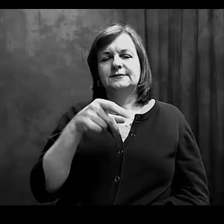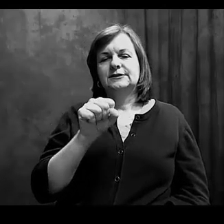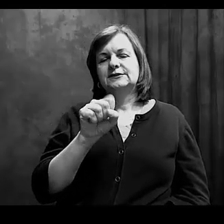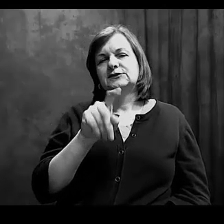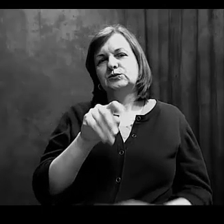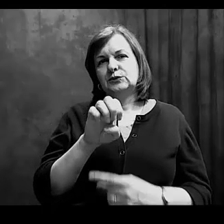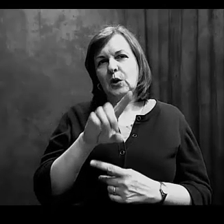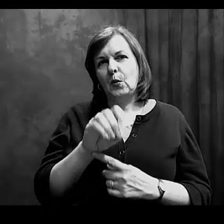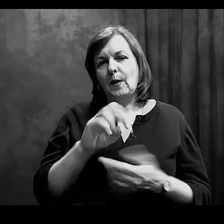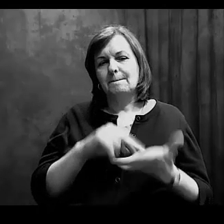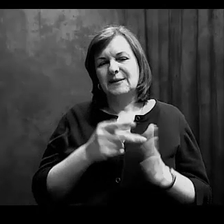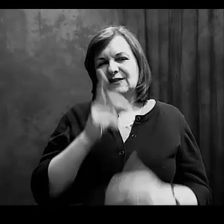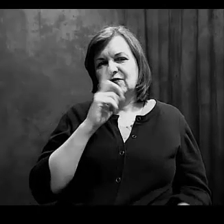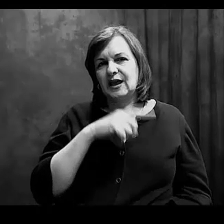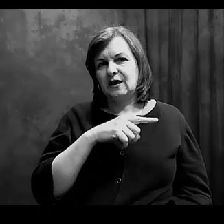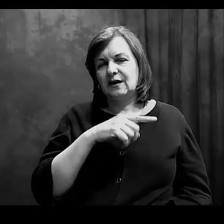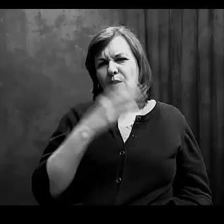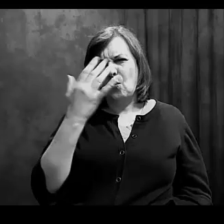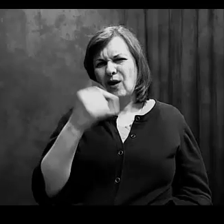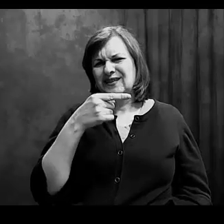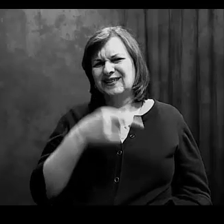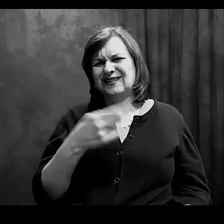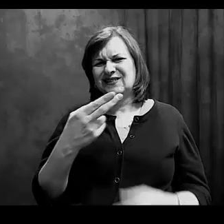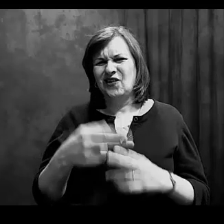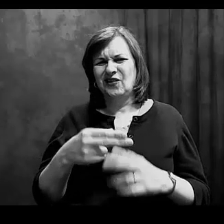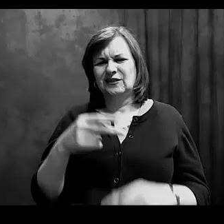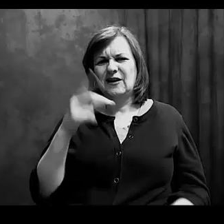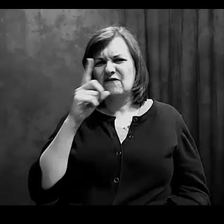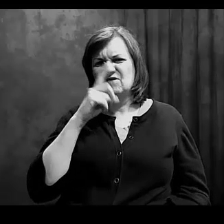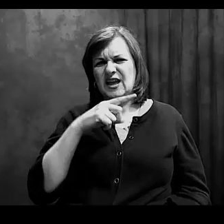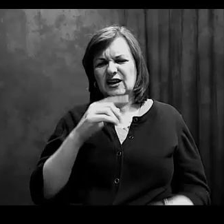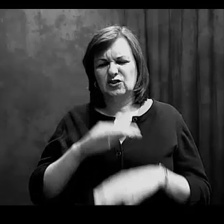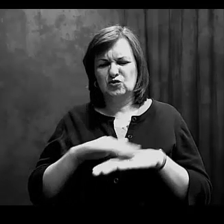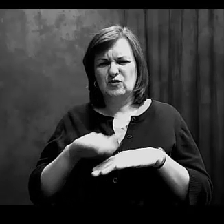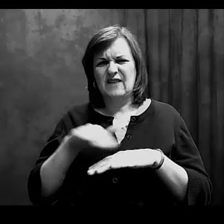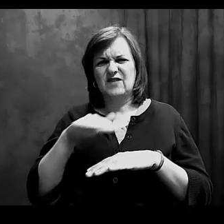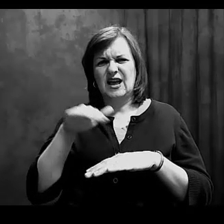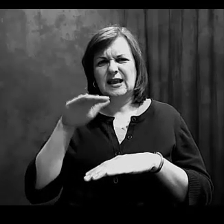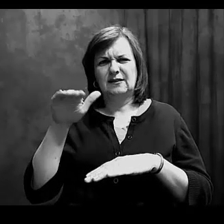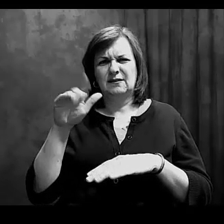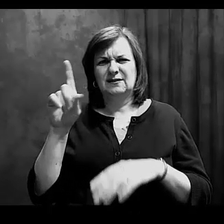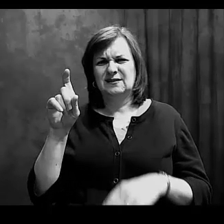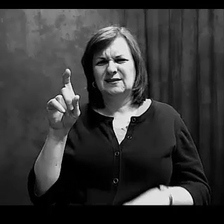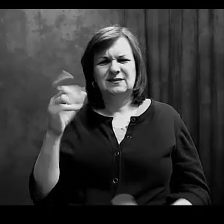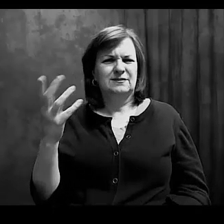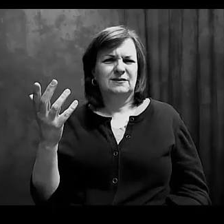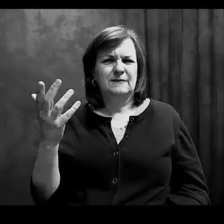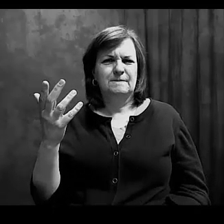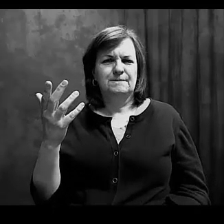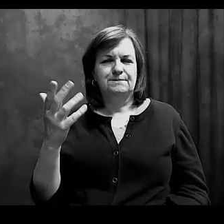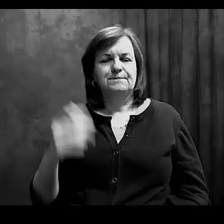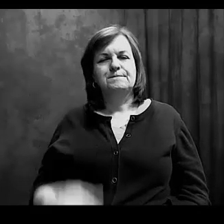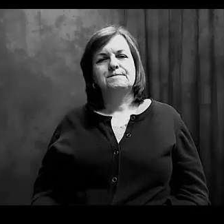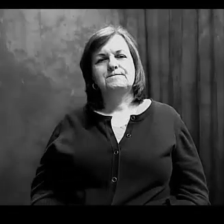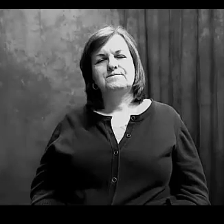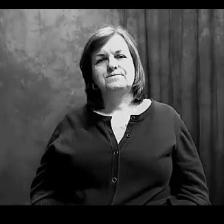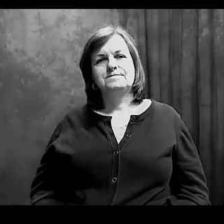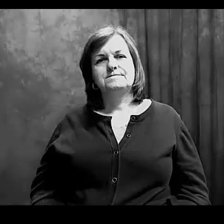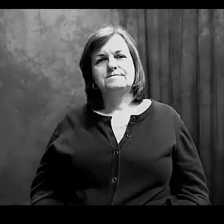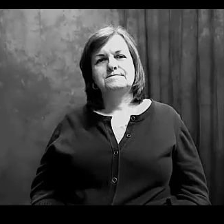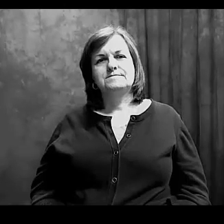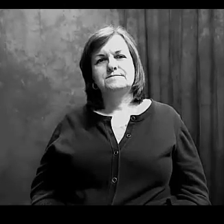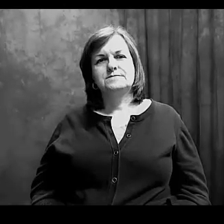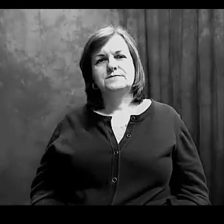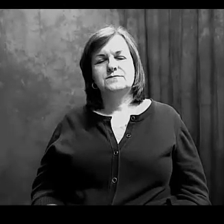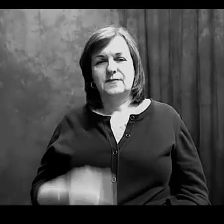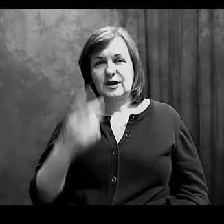means false or fake, right? So why are these fake stratified? That seems weird. Well, it has